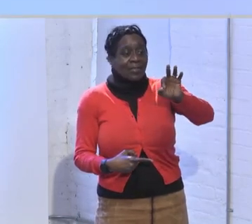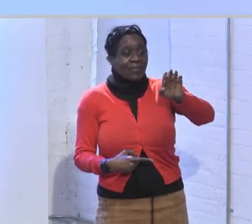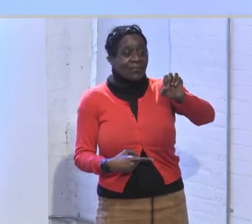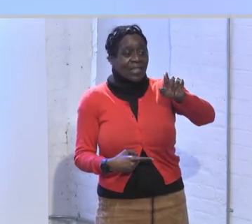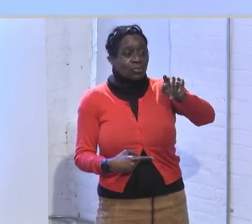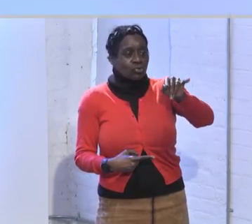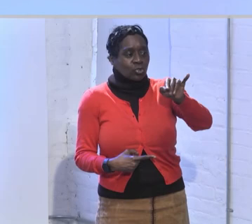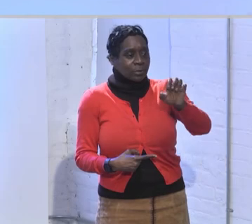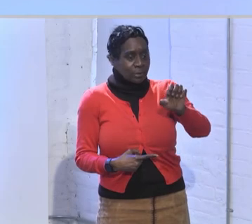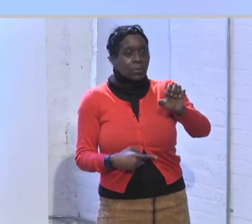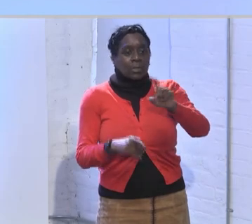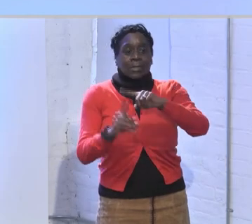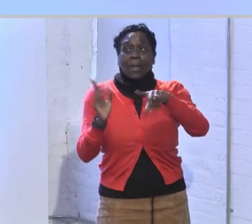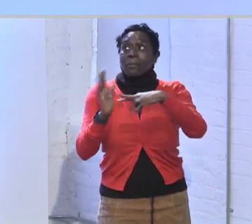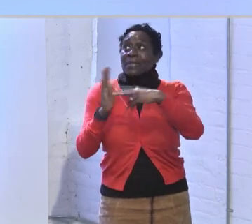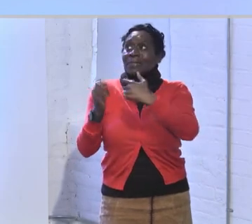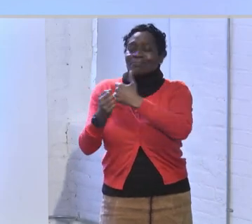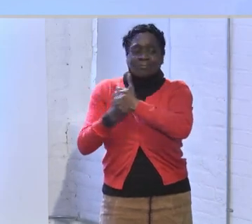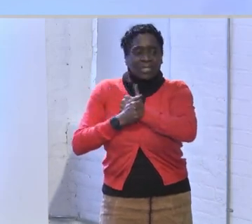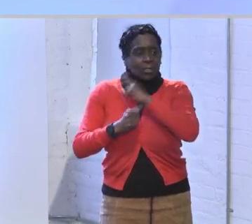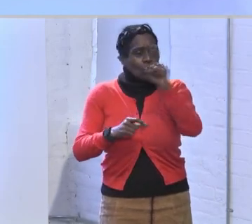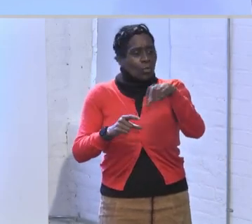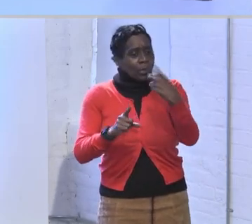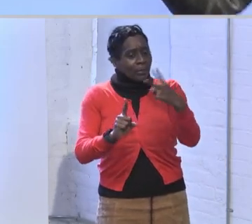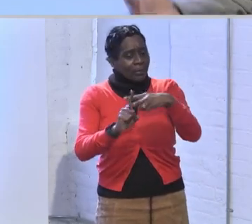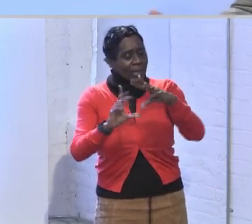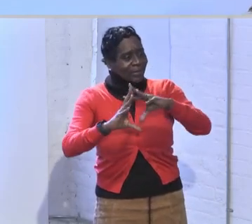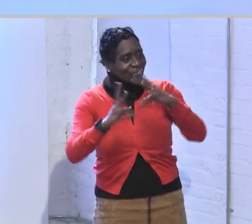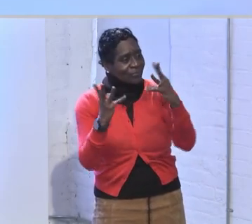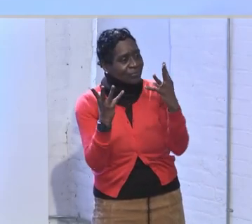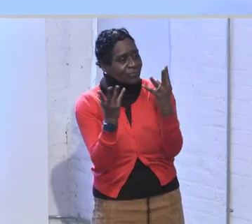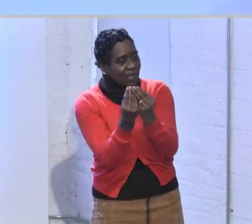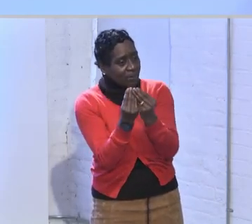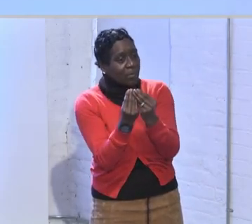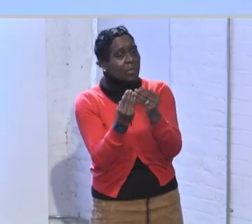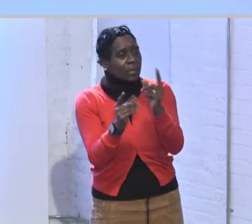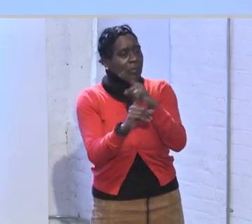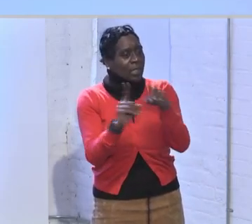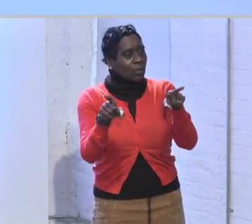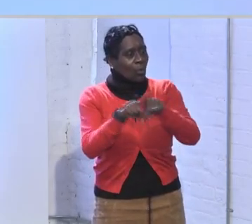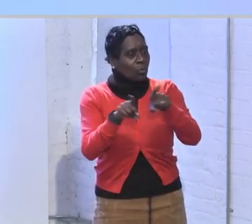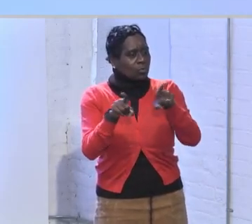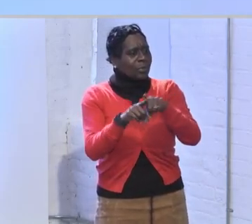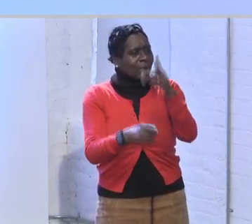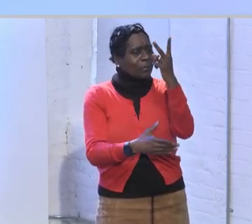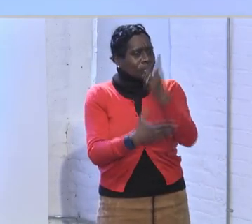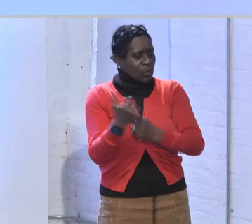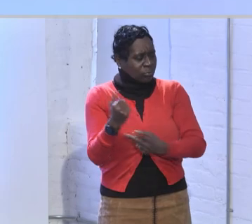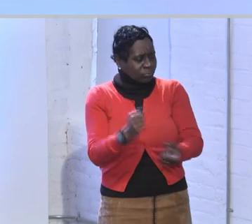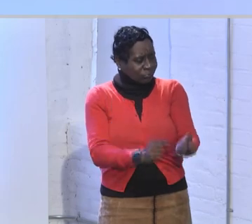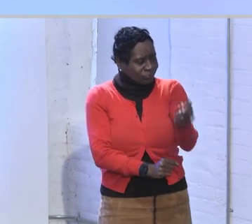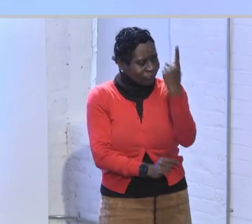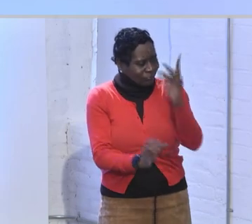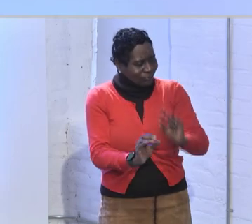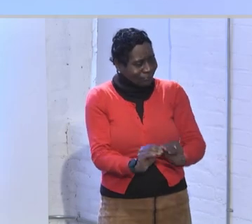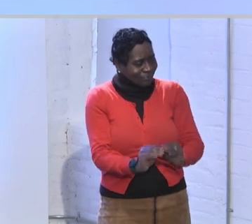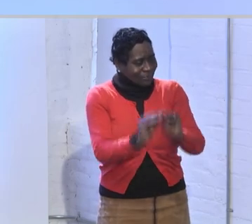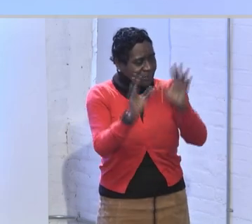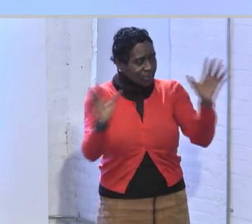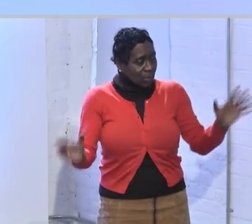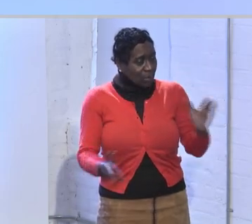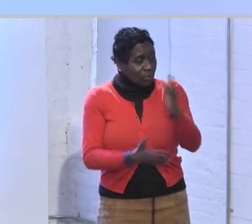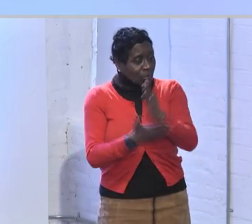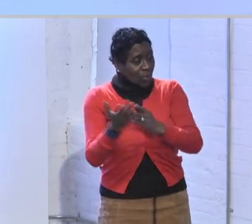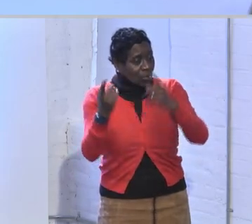the family. It doesn't just apply to the family, but it certainly does apply to the family. And so understand this, that part of